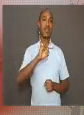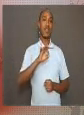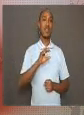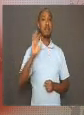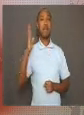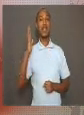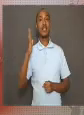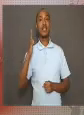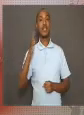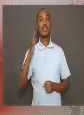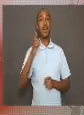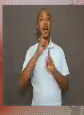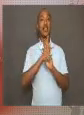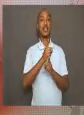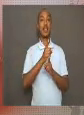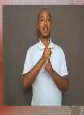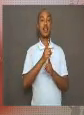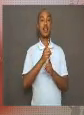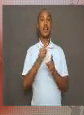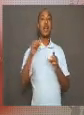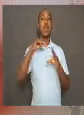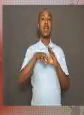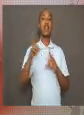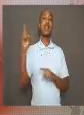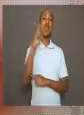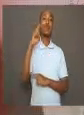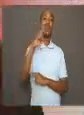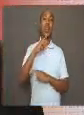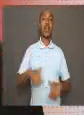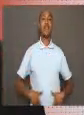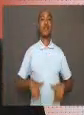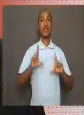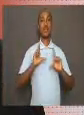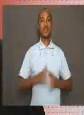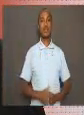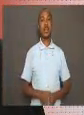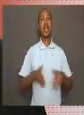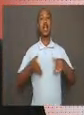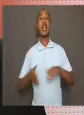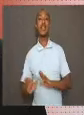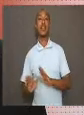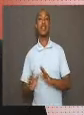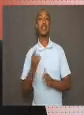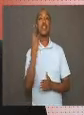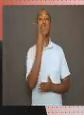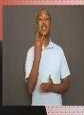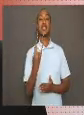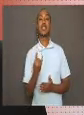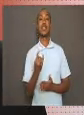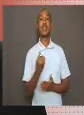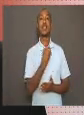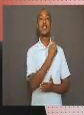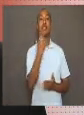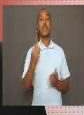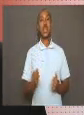you might come across in your day-to-day life. Let us list some together.